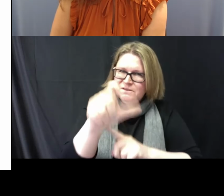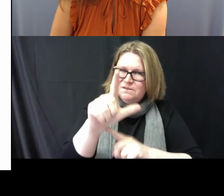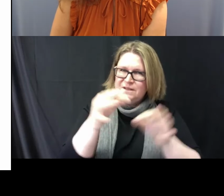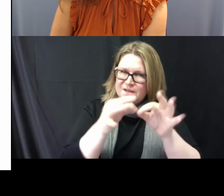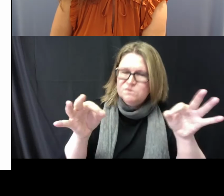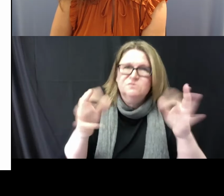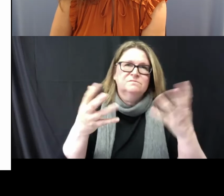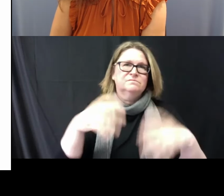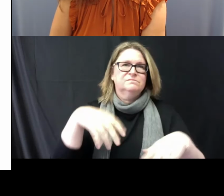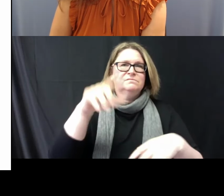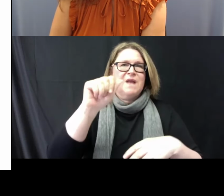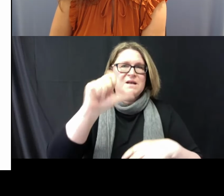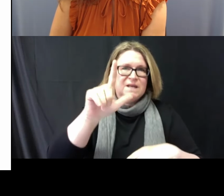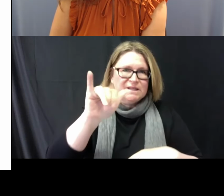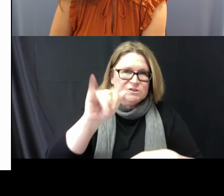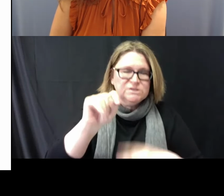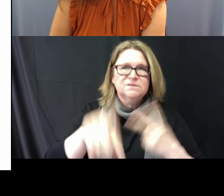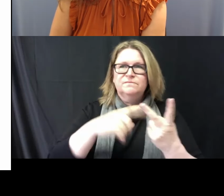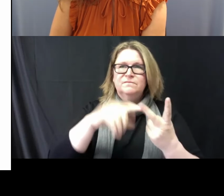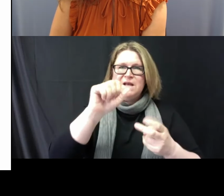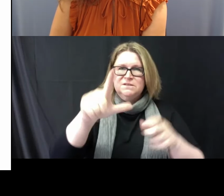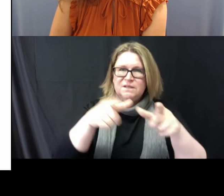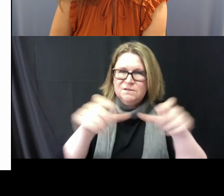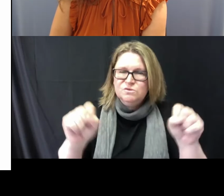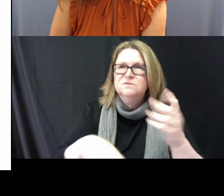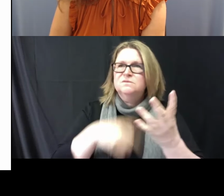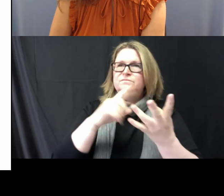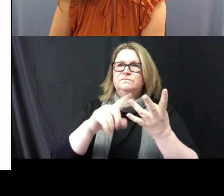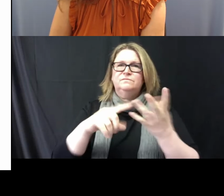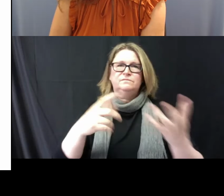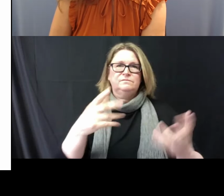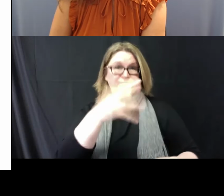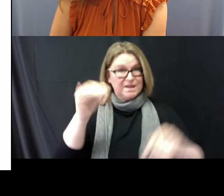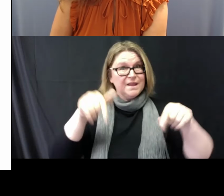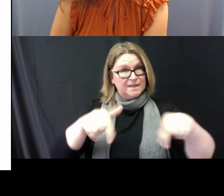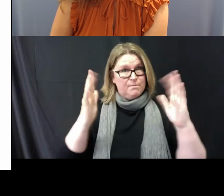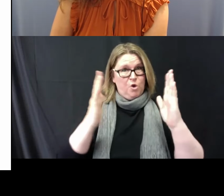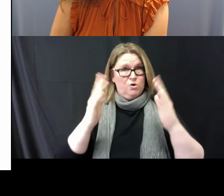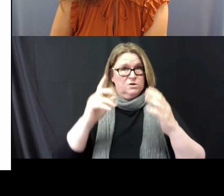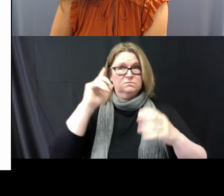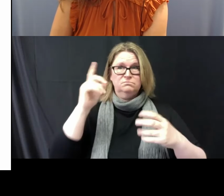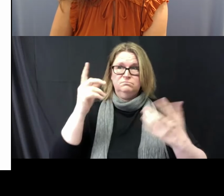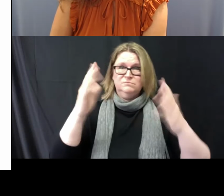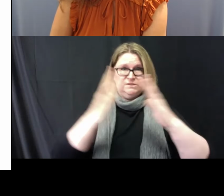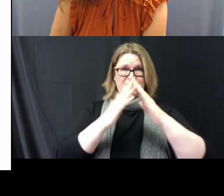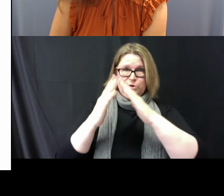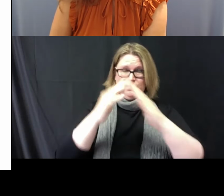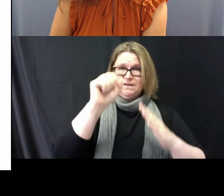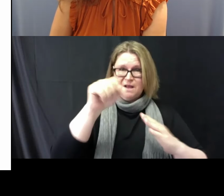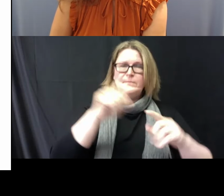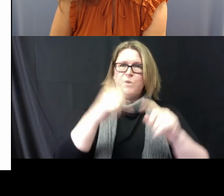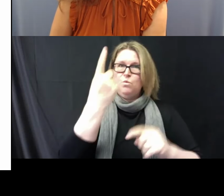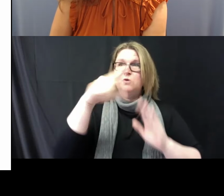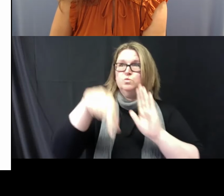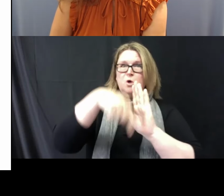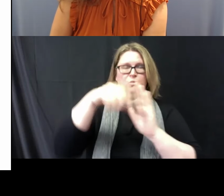a strong development in the language of American Sign Language. So you're learning about linguistics. And